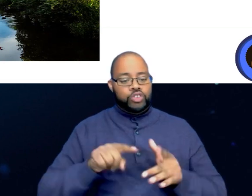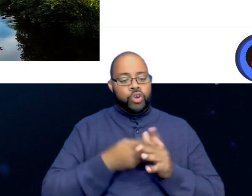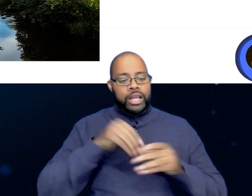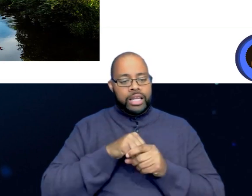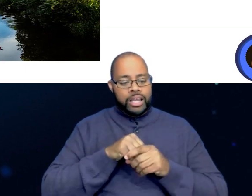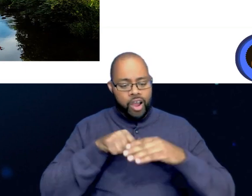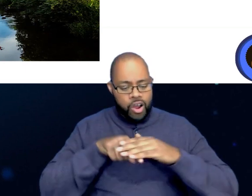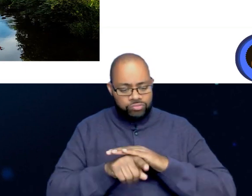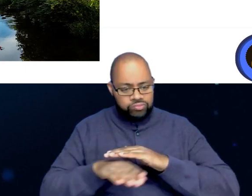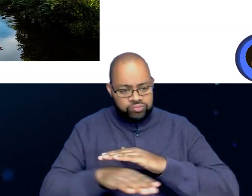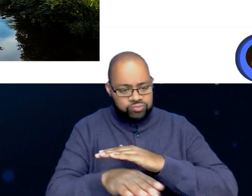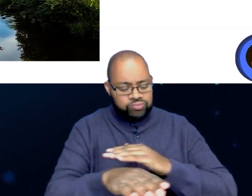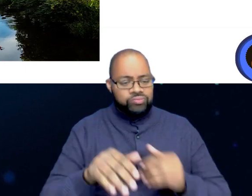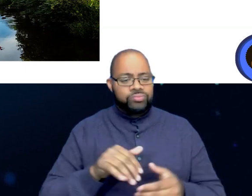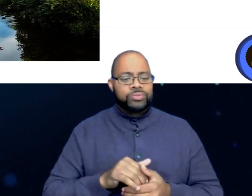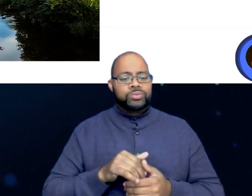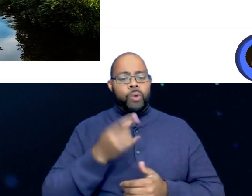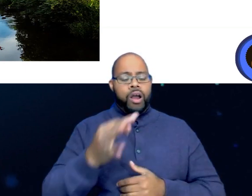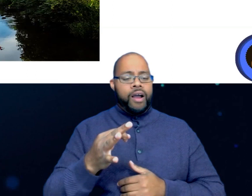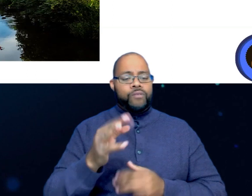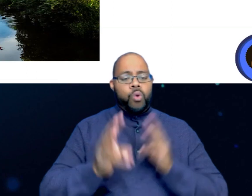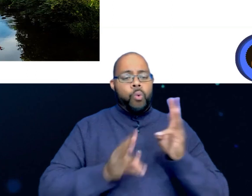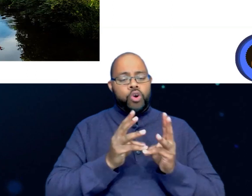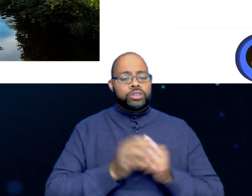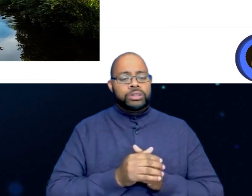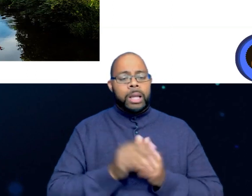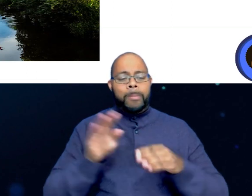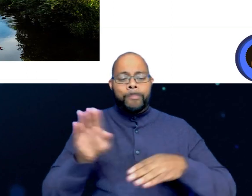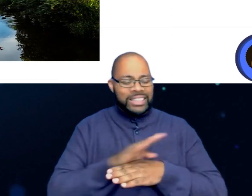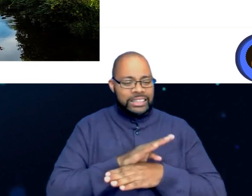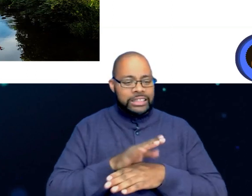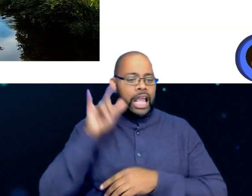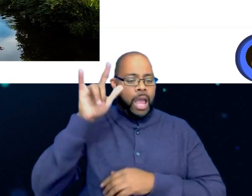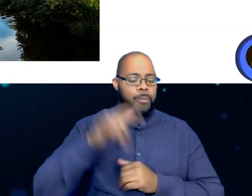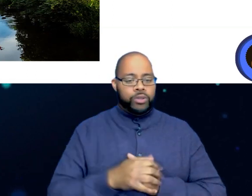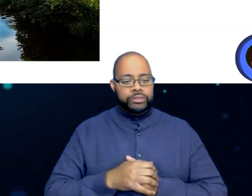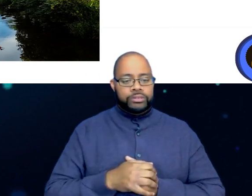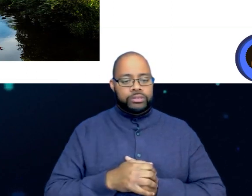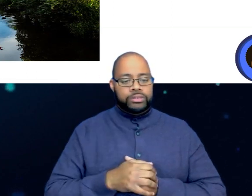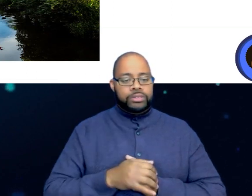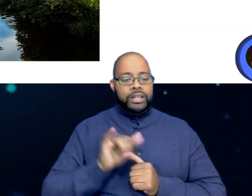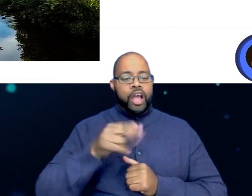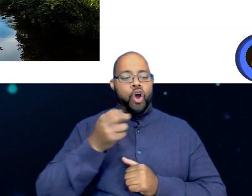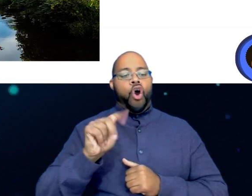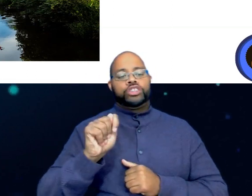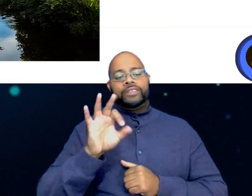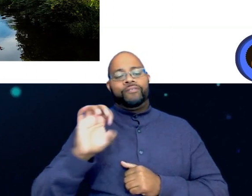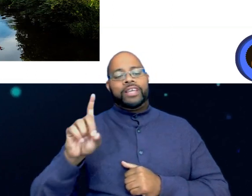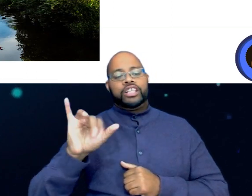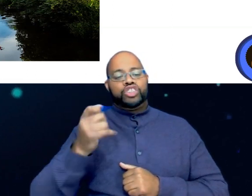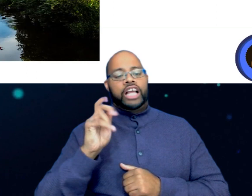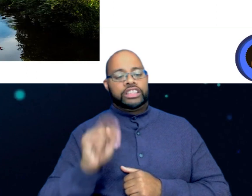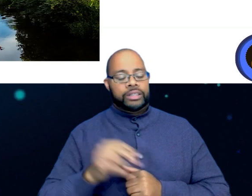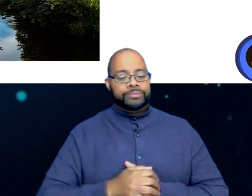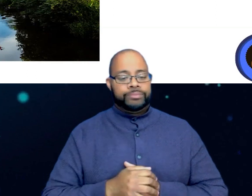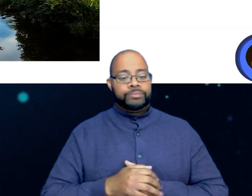in Pikes beneath one of the world's busiest airports, the Hartsfield-Jackson.